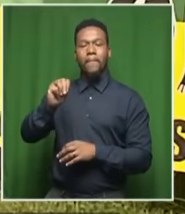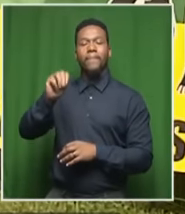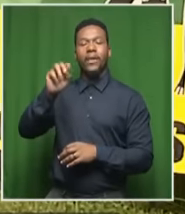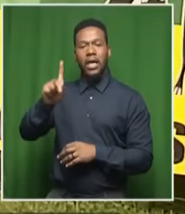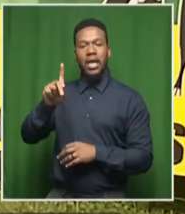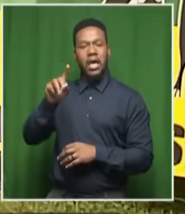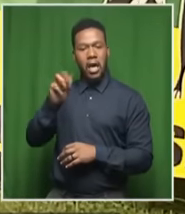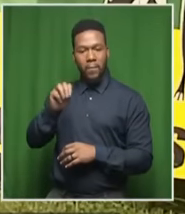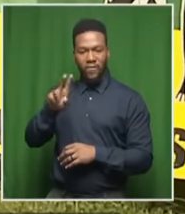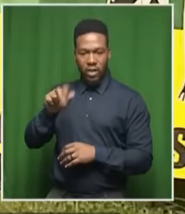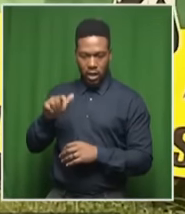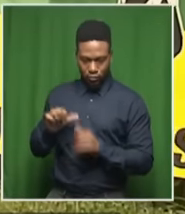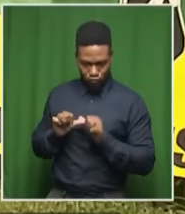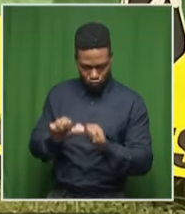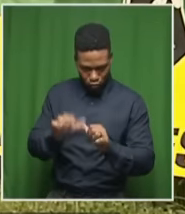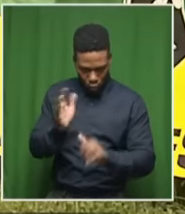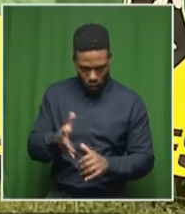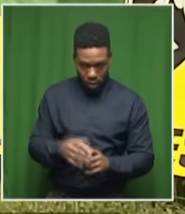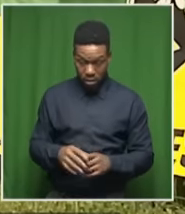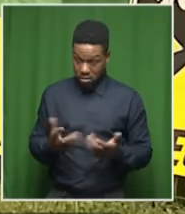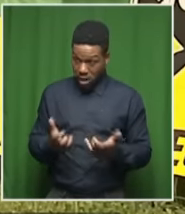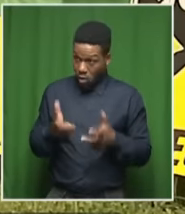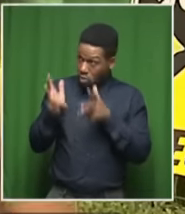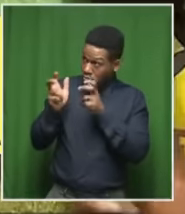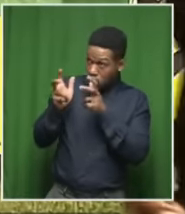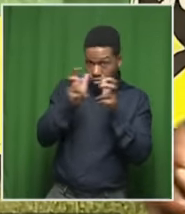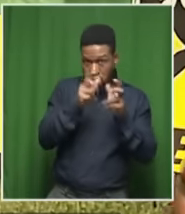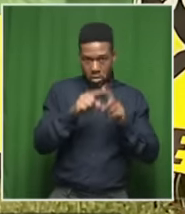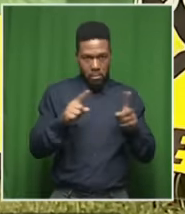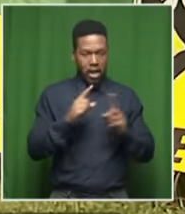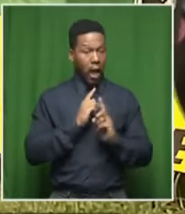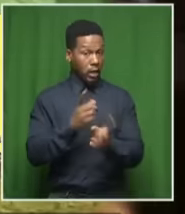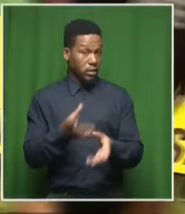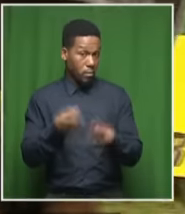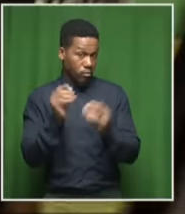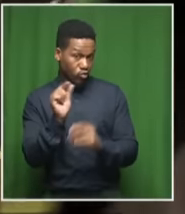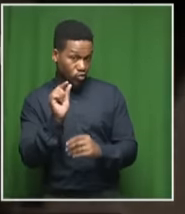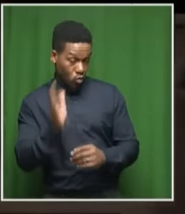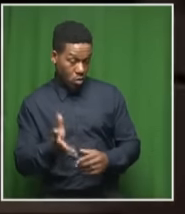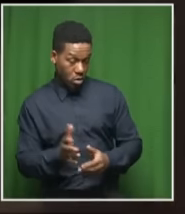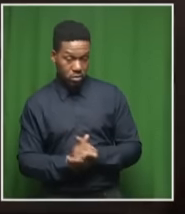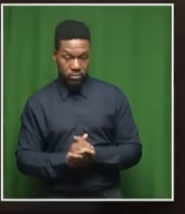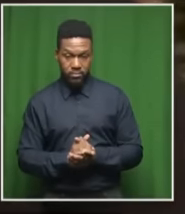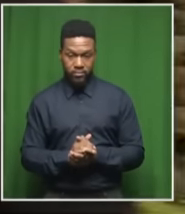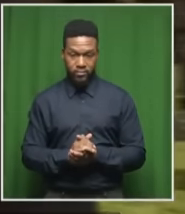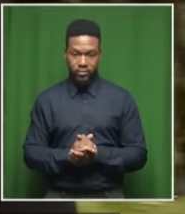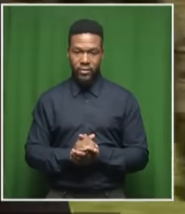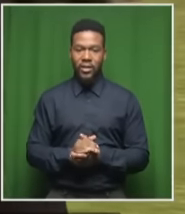hearing it, and we hope that we are going to get answers very soon. Thank you. That was